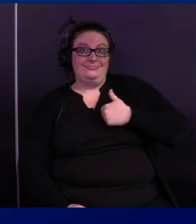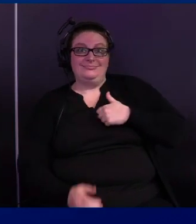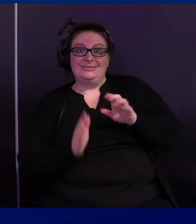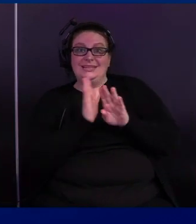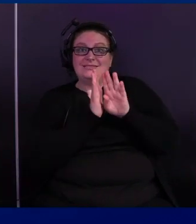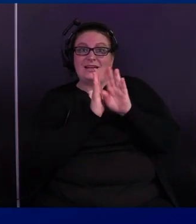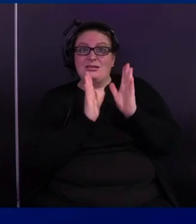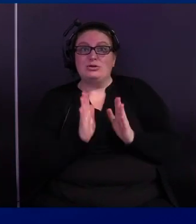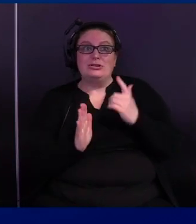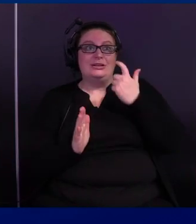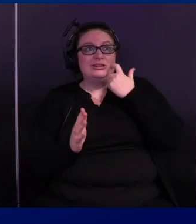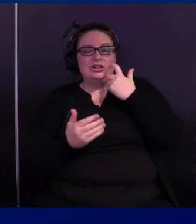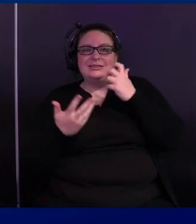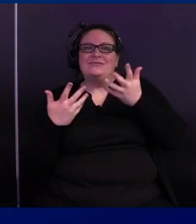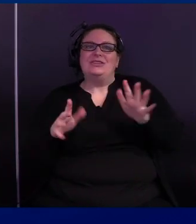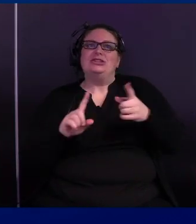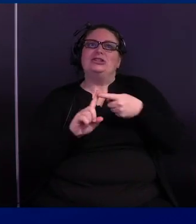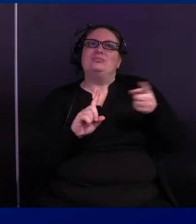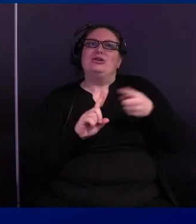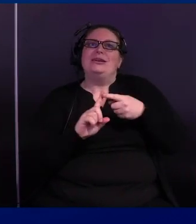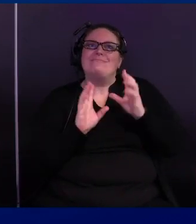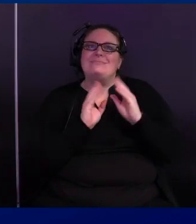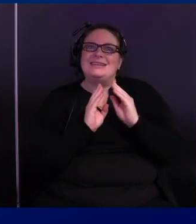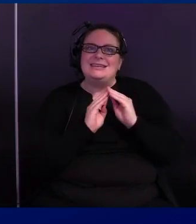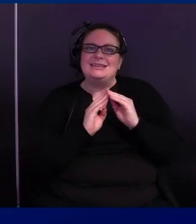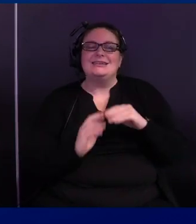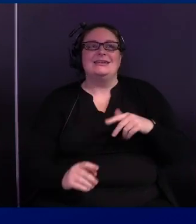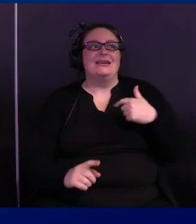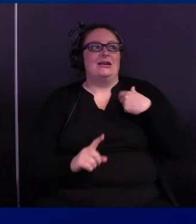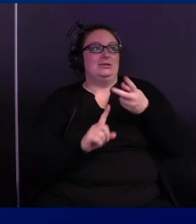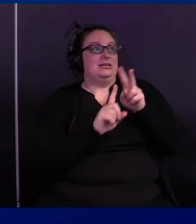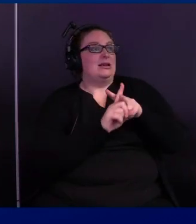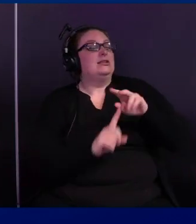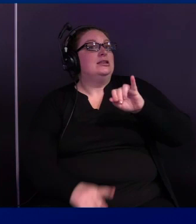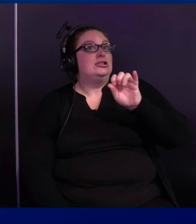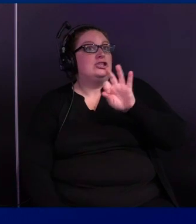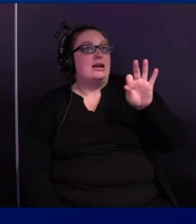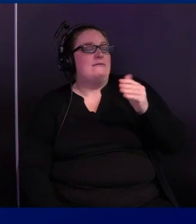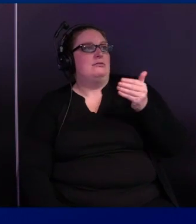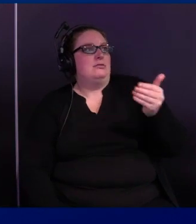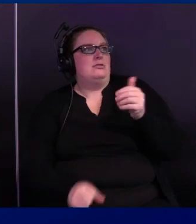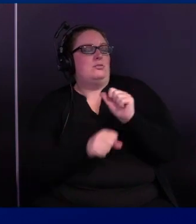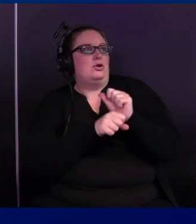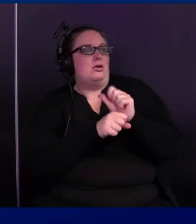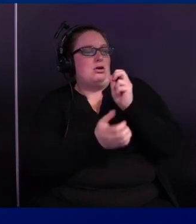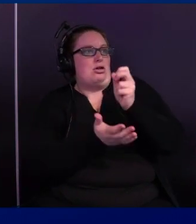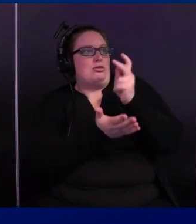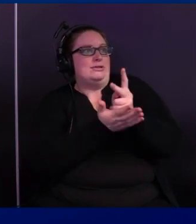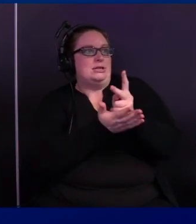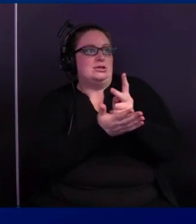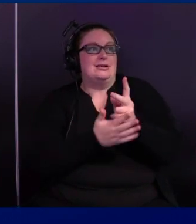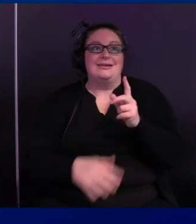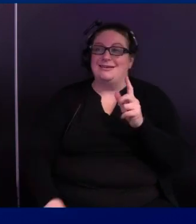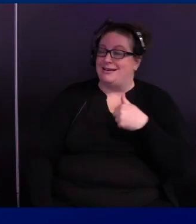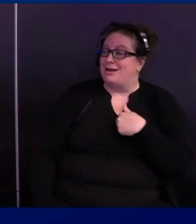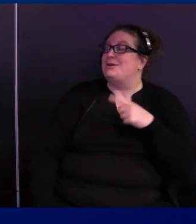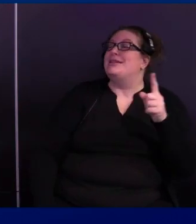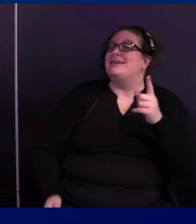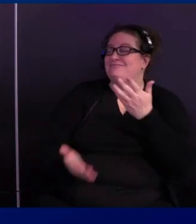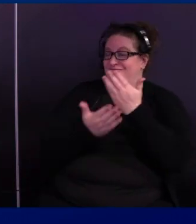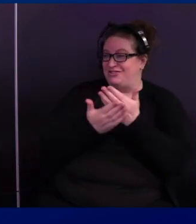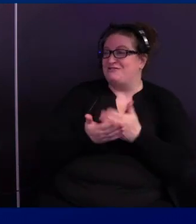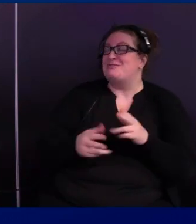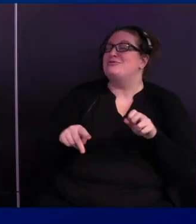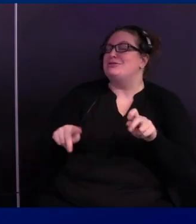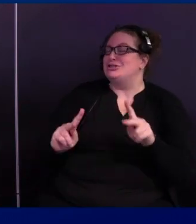of a sprint meeting and I was assigned, Jeff, go ahead and start working on authorization, I'd be like, verified permissions. I'm going